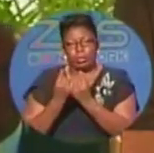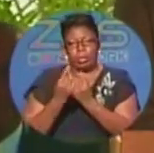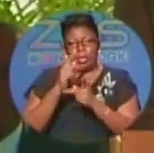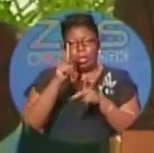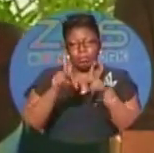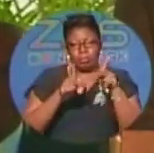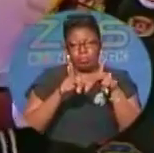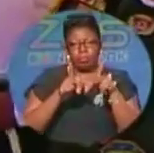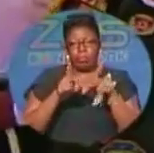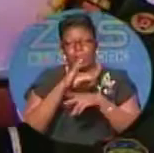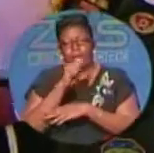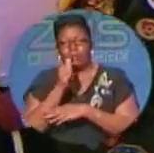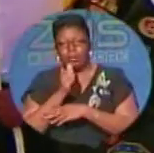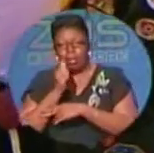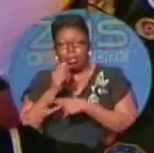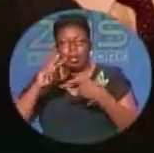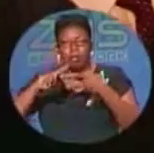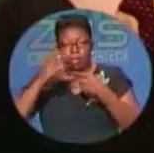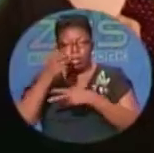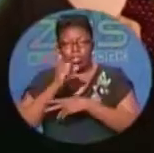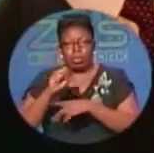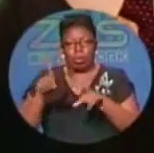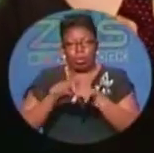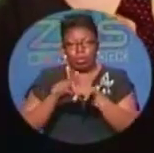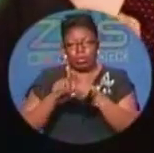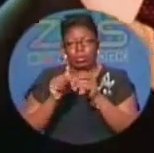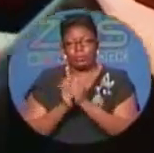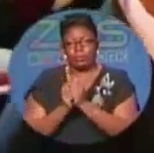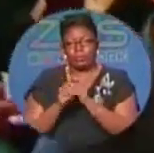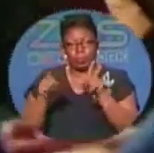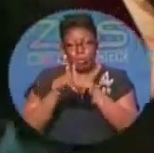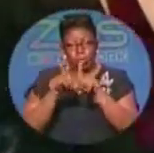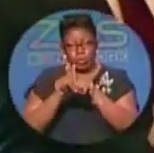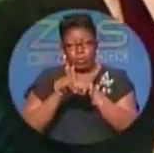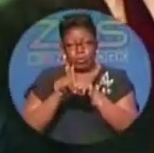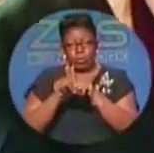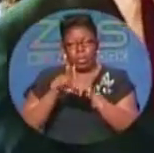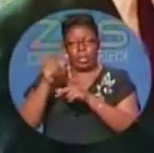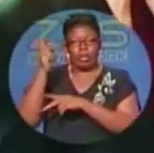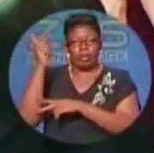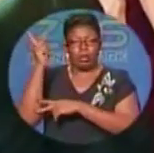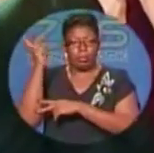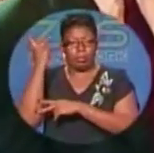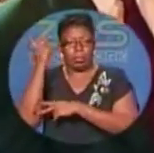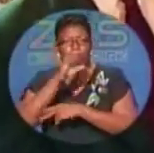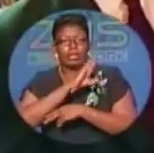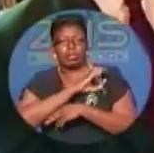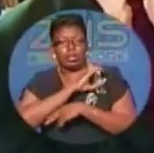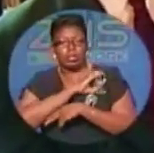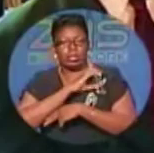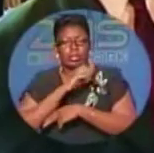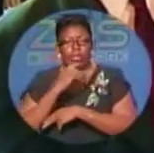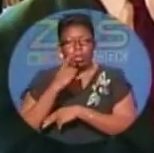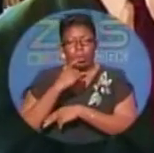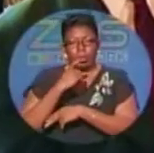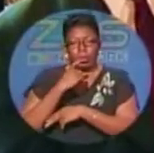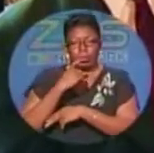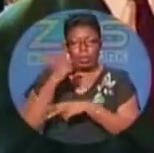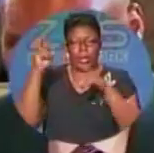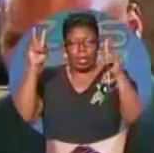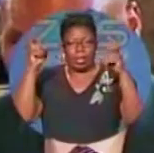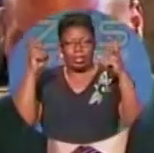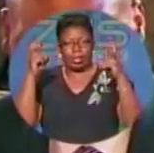public-private partnership. Also on hand at Sunday's launch was opposition leader Perry Christie, who highlighted the important mark the